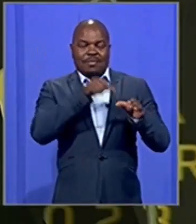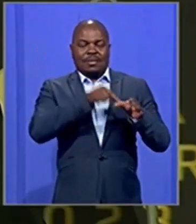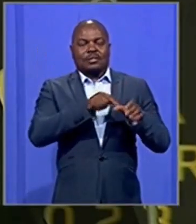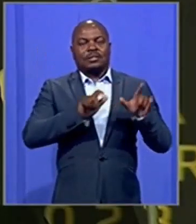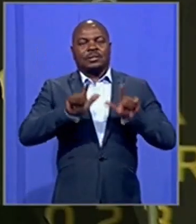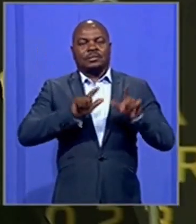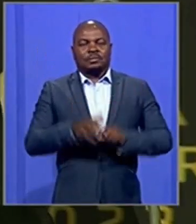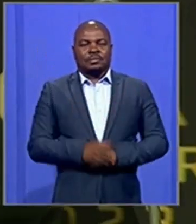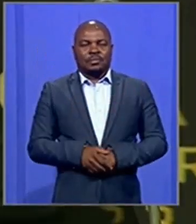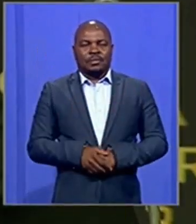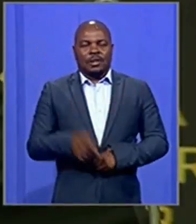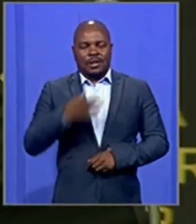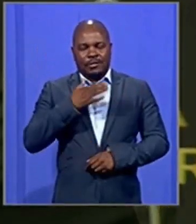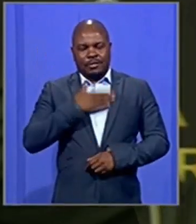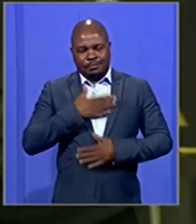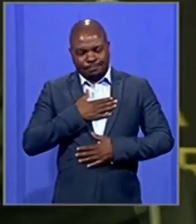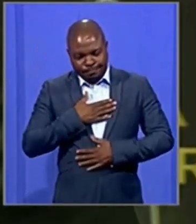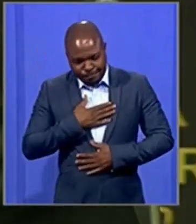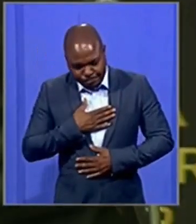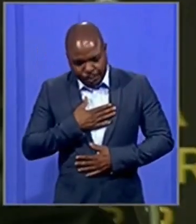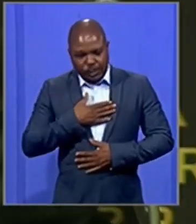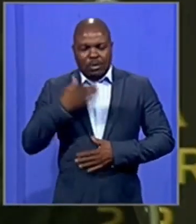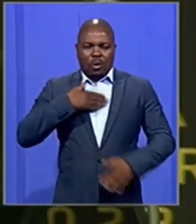honored. My hard work